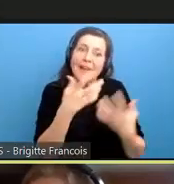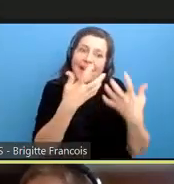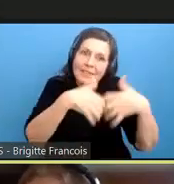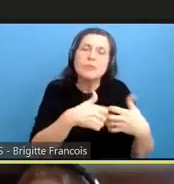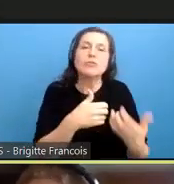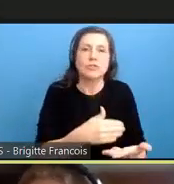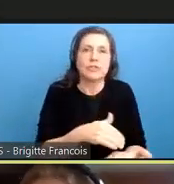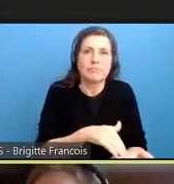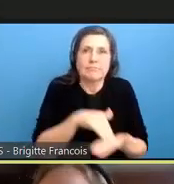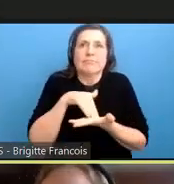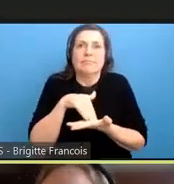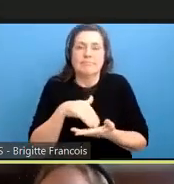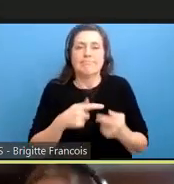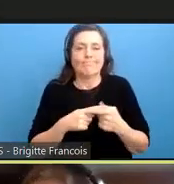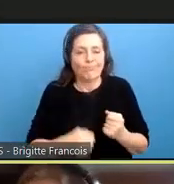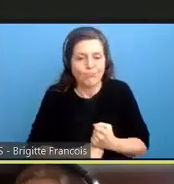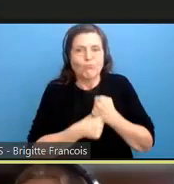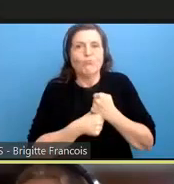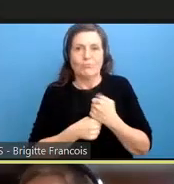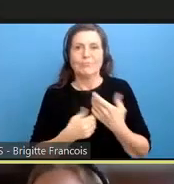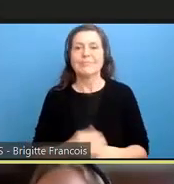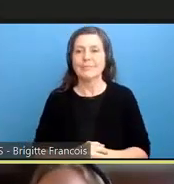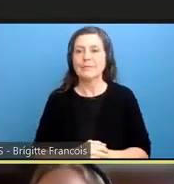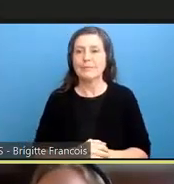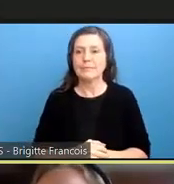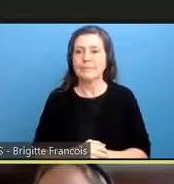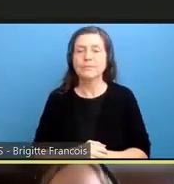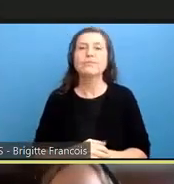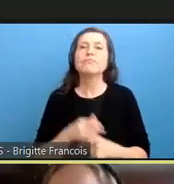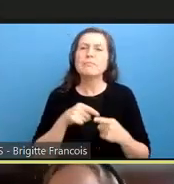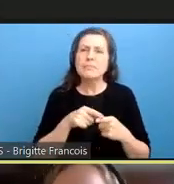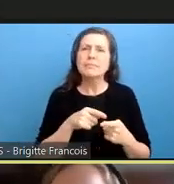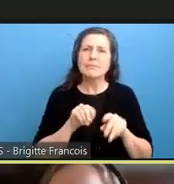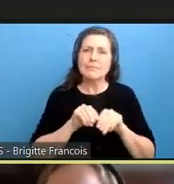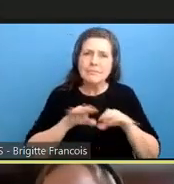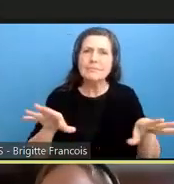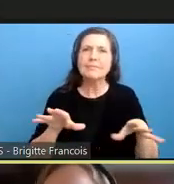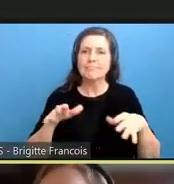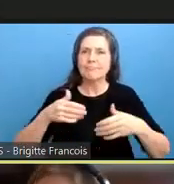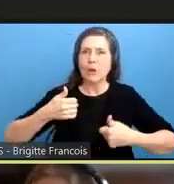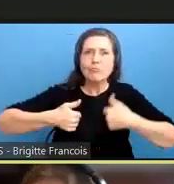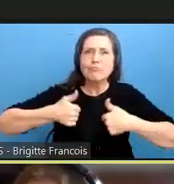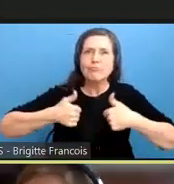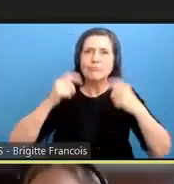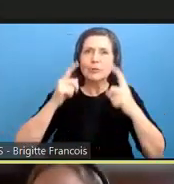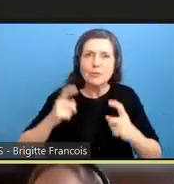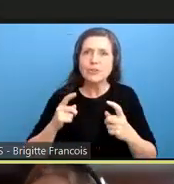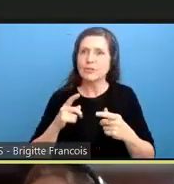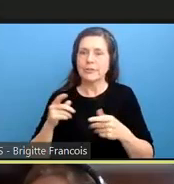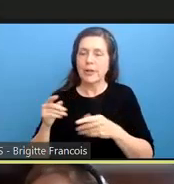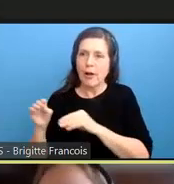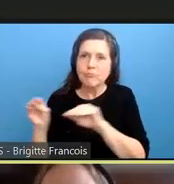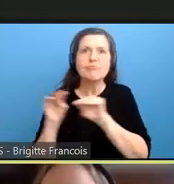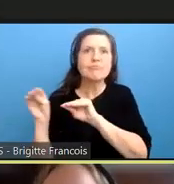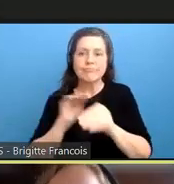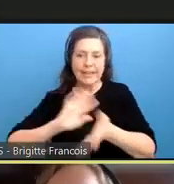also an important point about they also held a competition to get people involved in learning sign language,